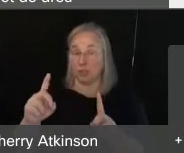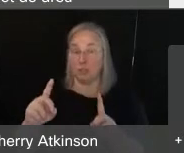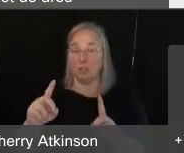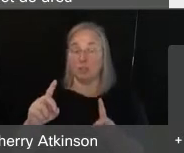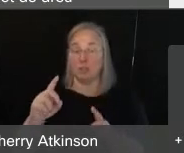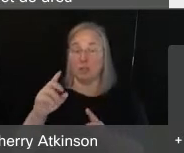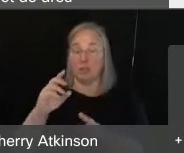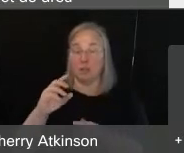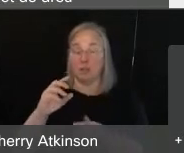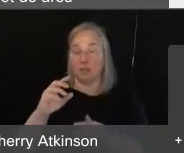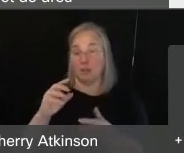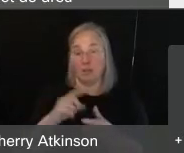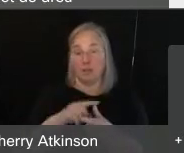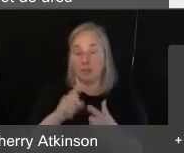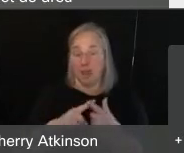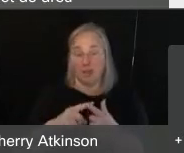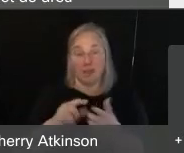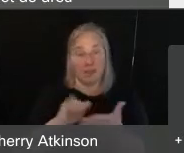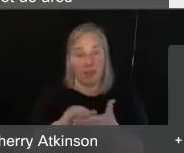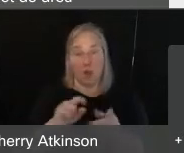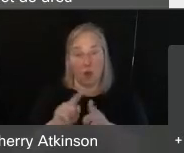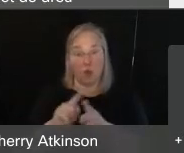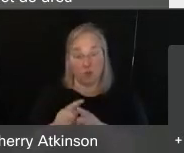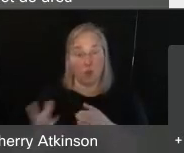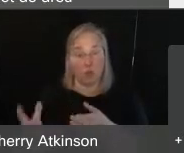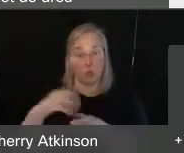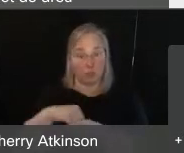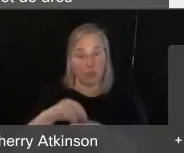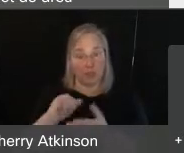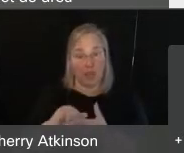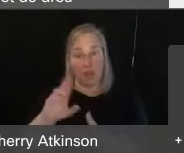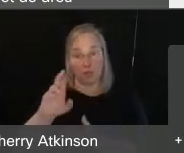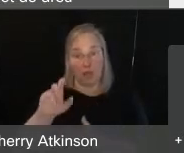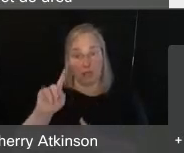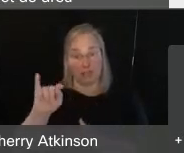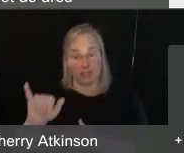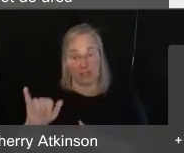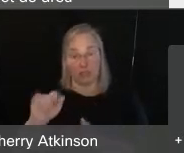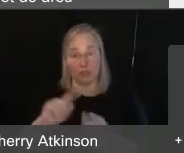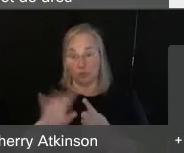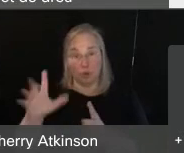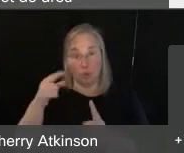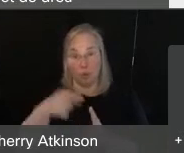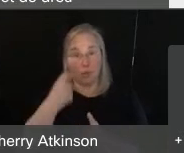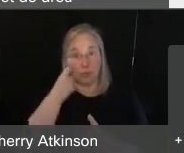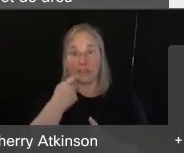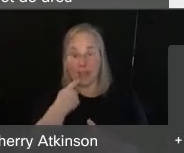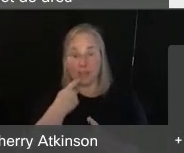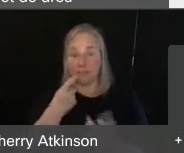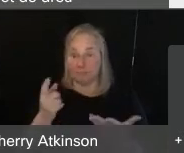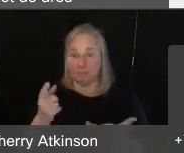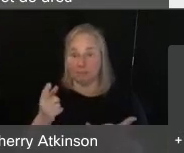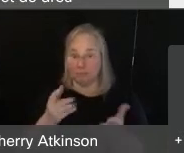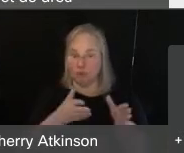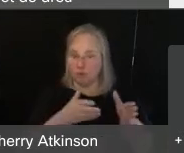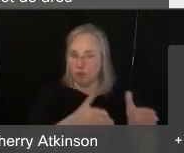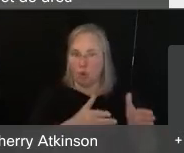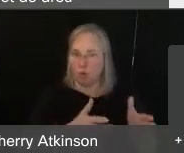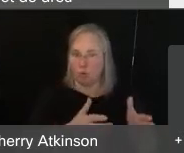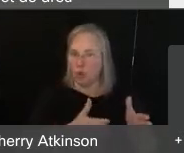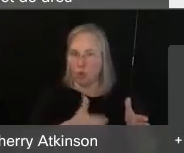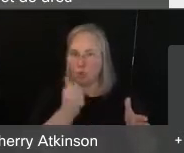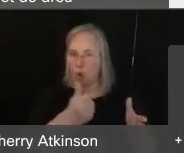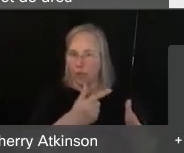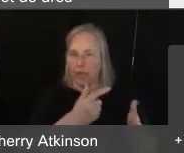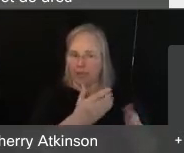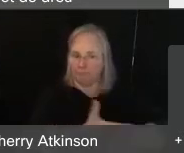then that also comes with that reality. Then that, to your point that you just said, roads won't get paved. Other